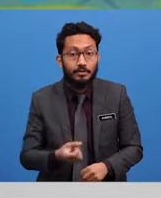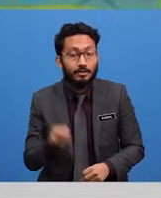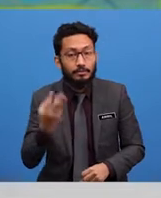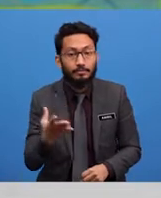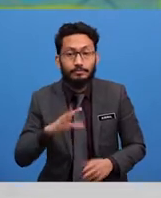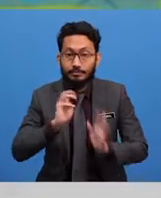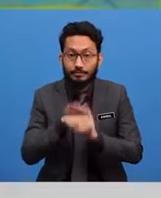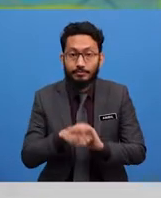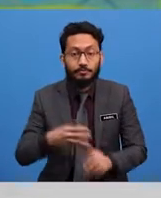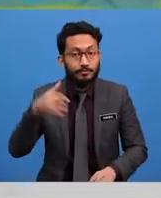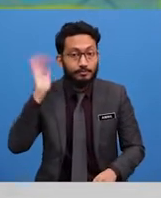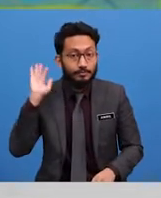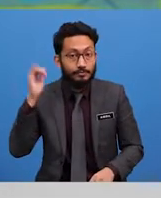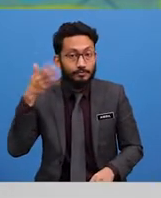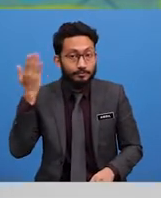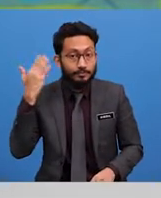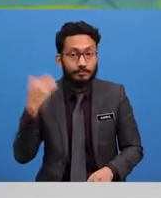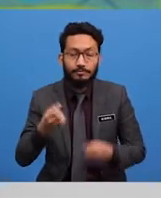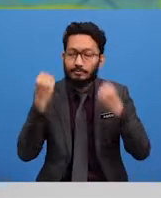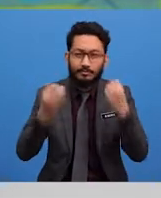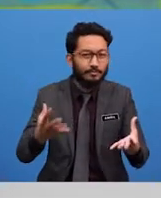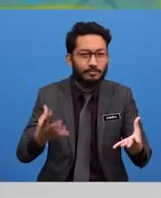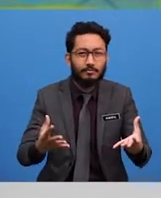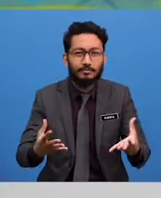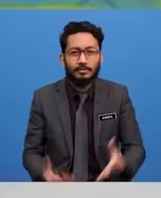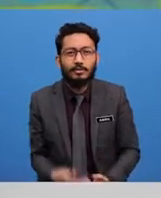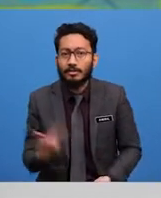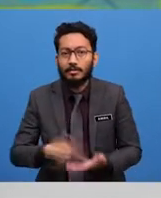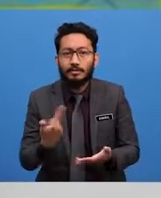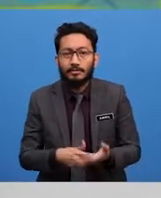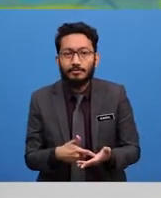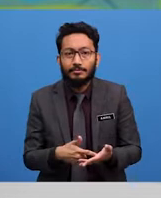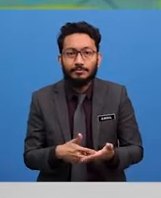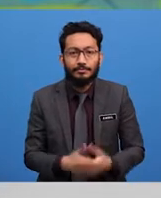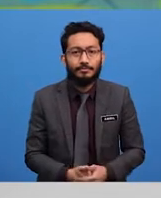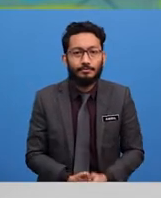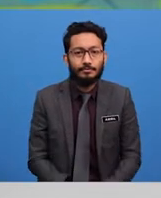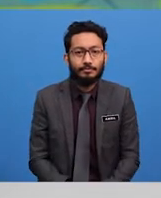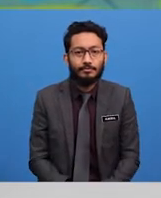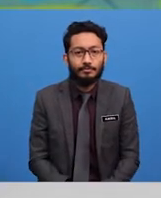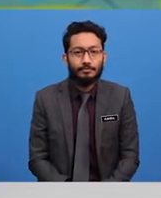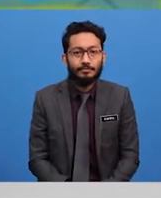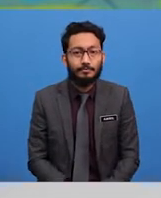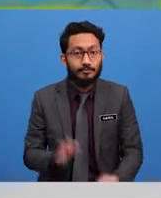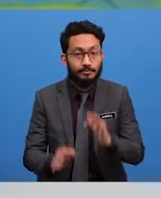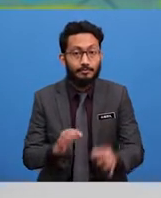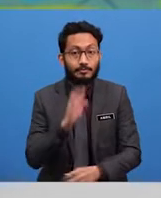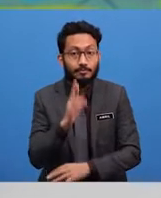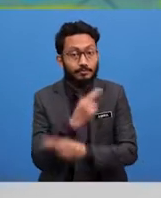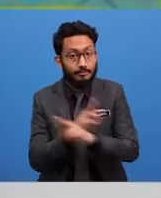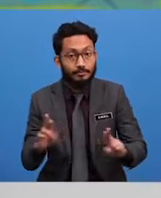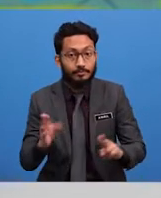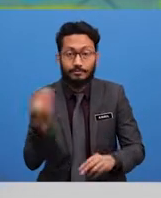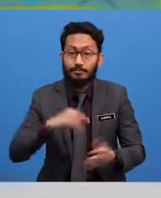yesterday, last year, just now, a few minutes ago, and so